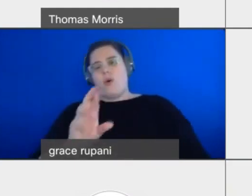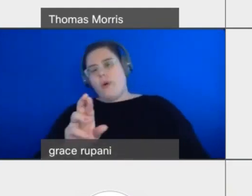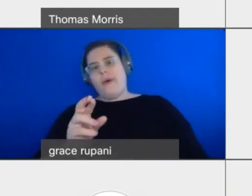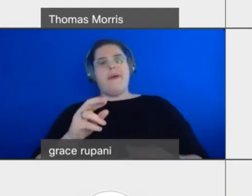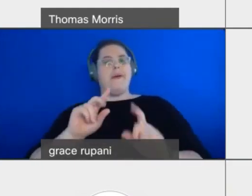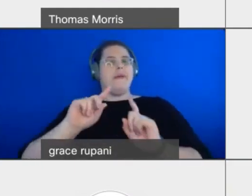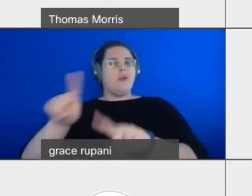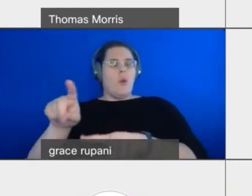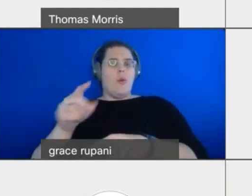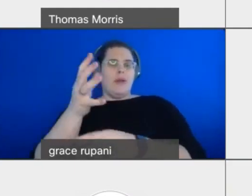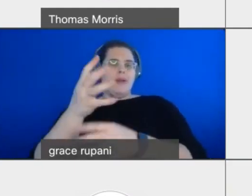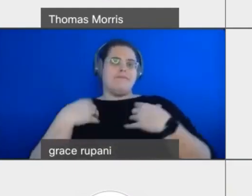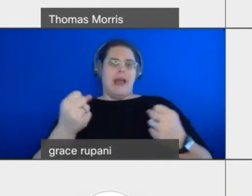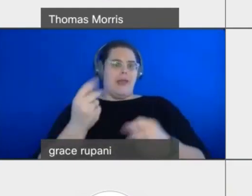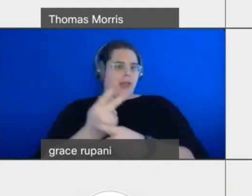person.